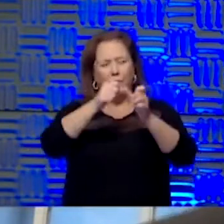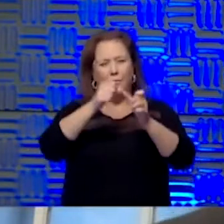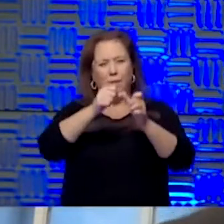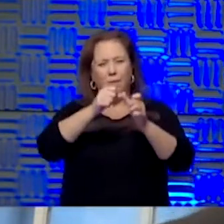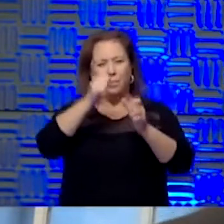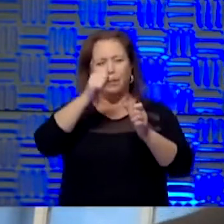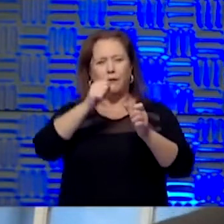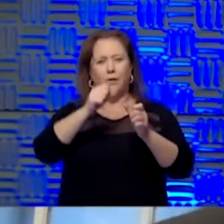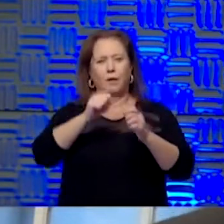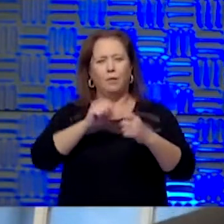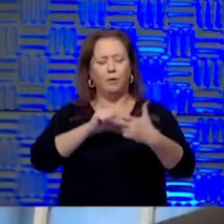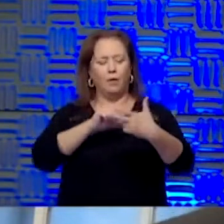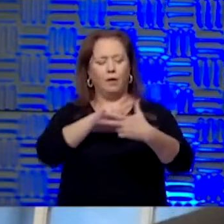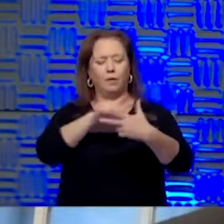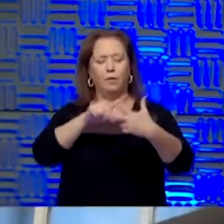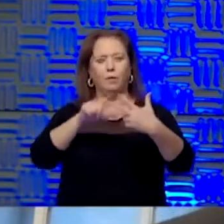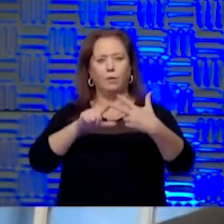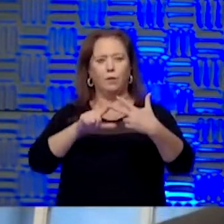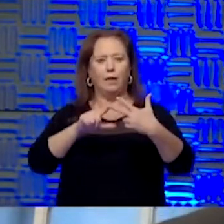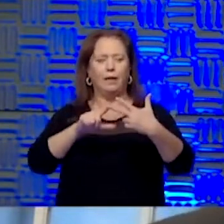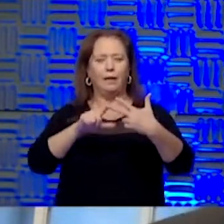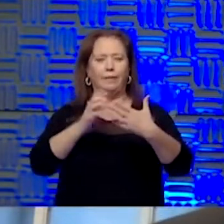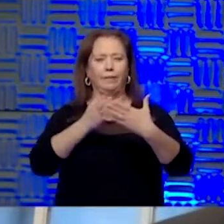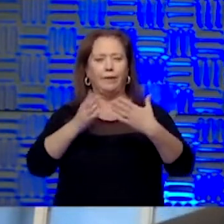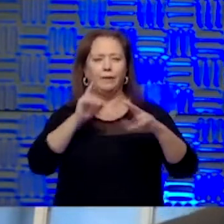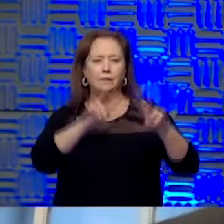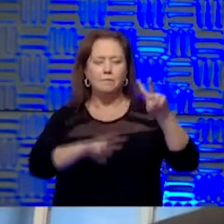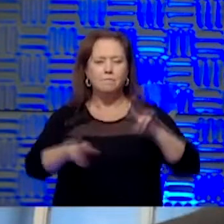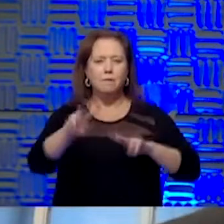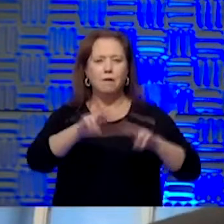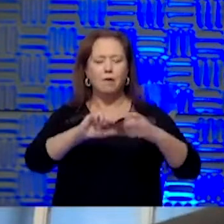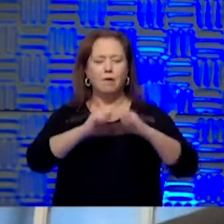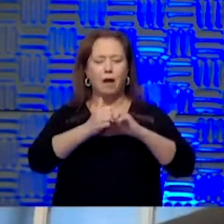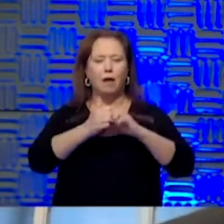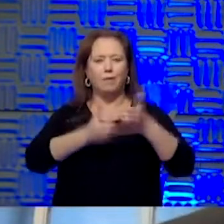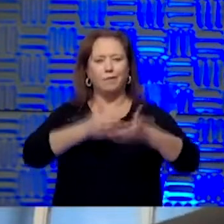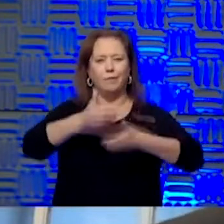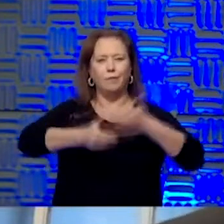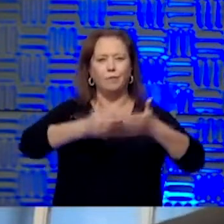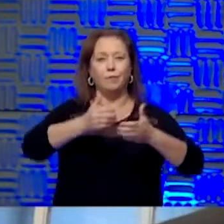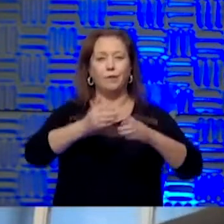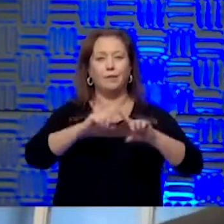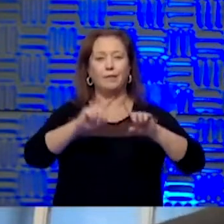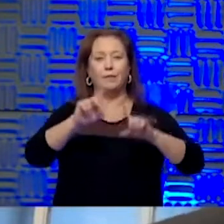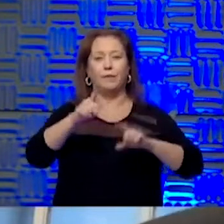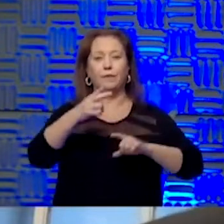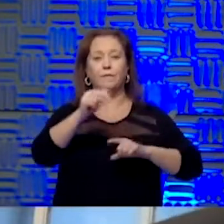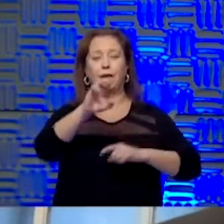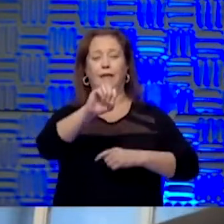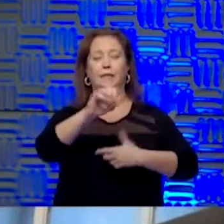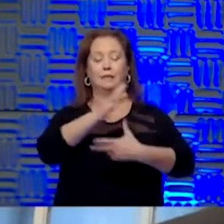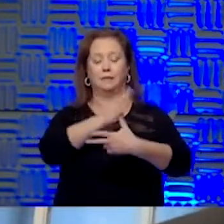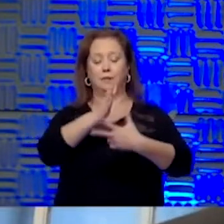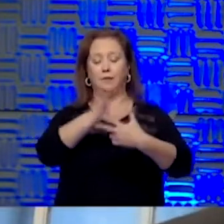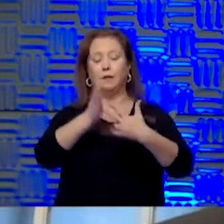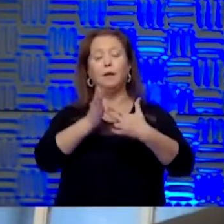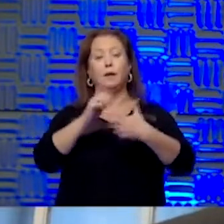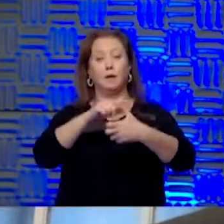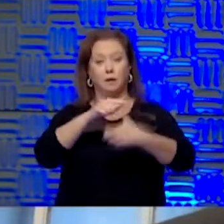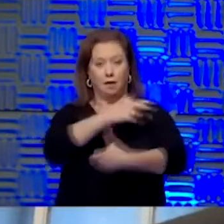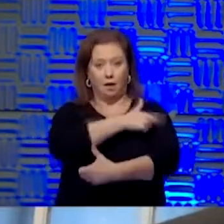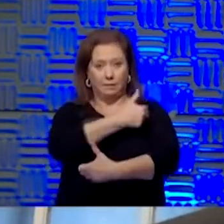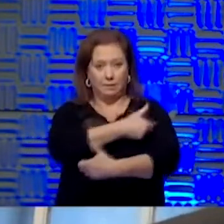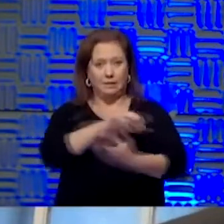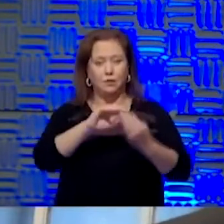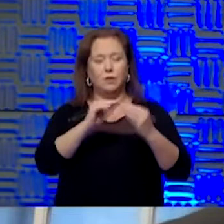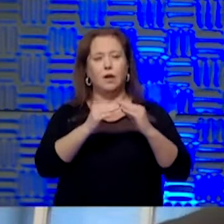looking at 3 gates to kind of monitor how to move through the different phases. So they were looking at not only hospitalization